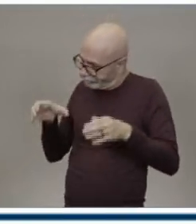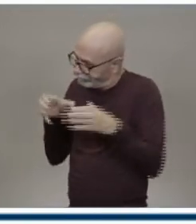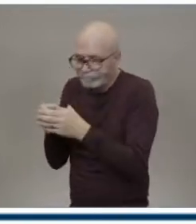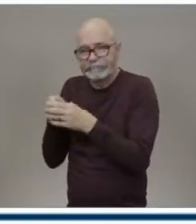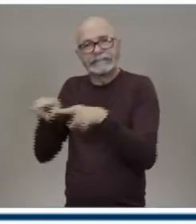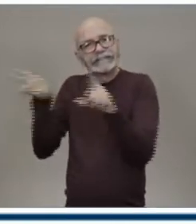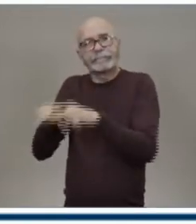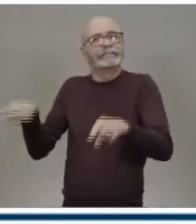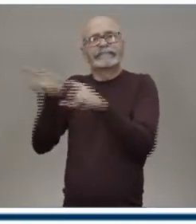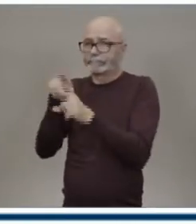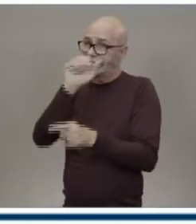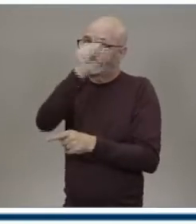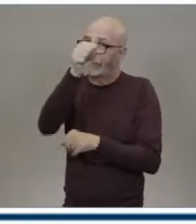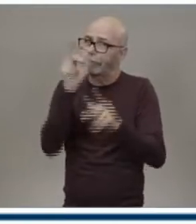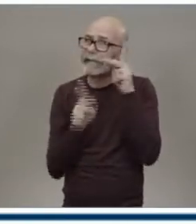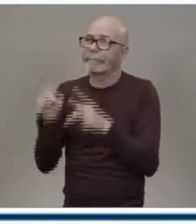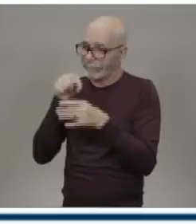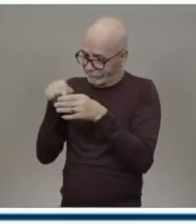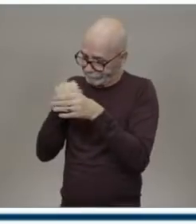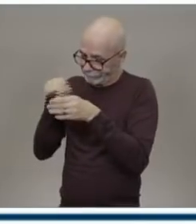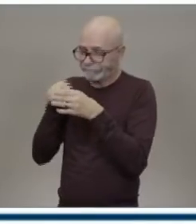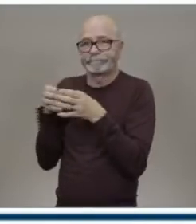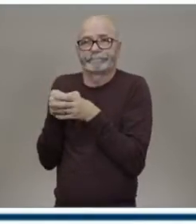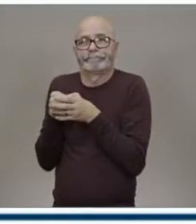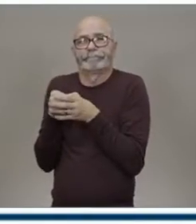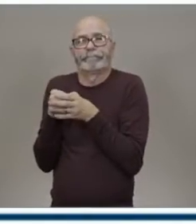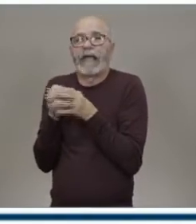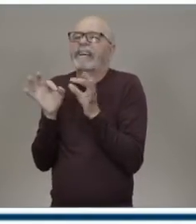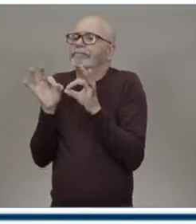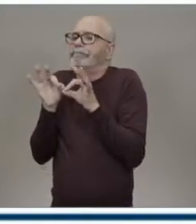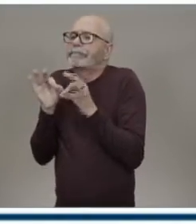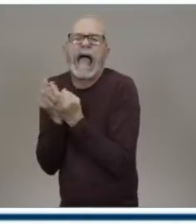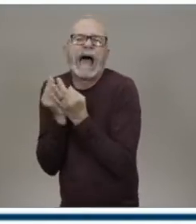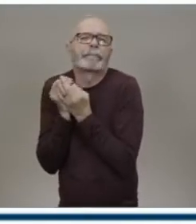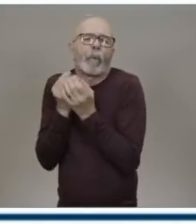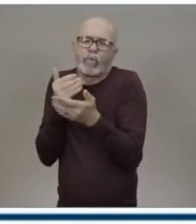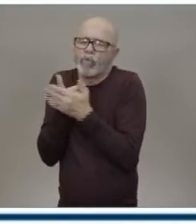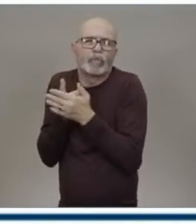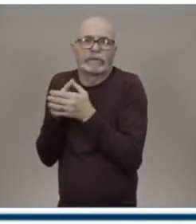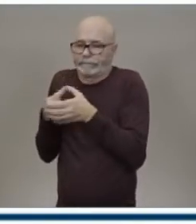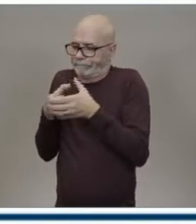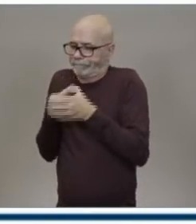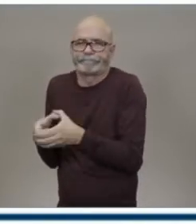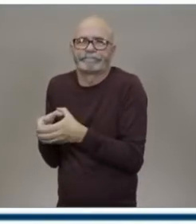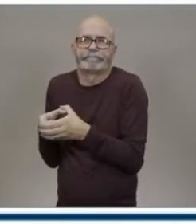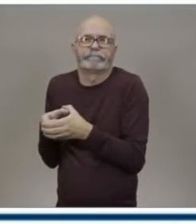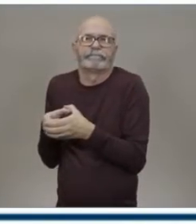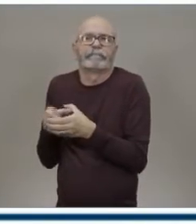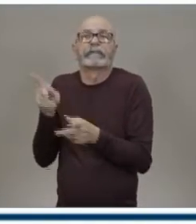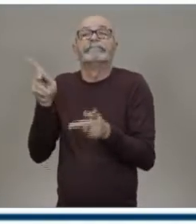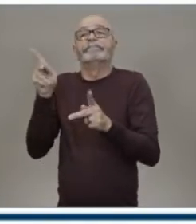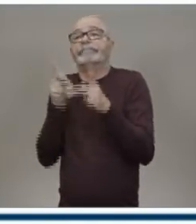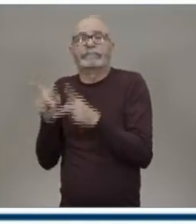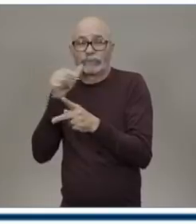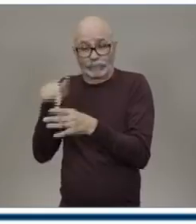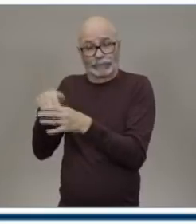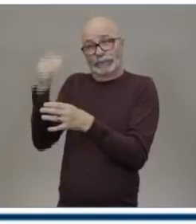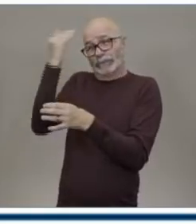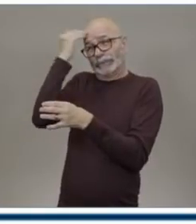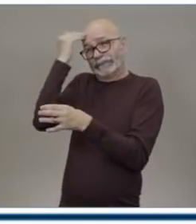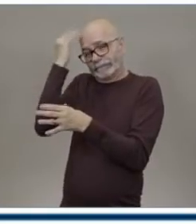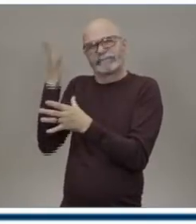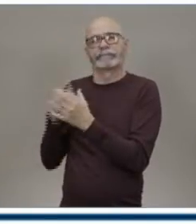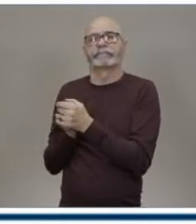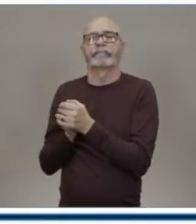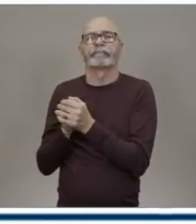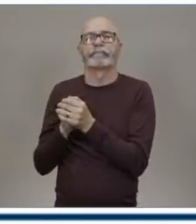than 10 people. Stick with your family or your regular close social group of 10. maybe have a Zoom party to say goodbye to